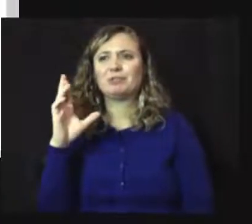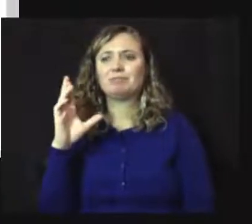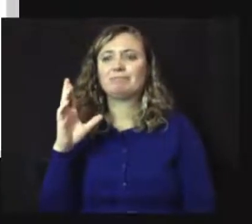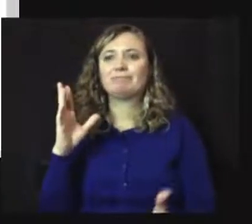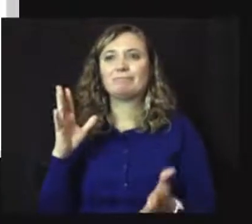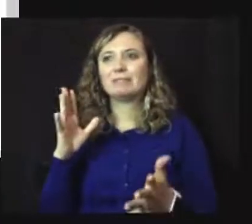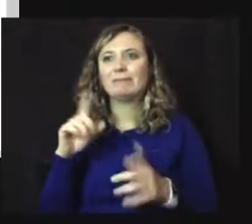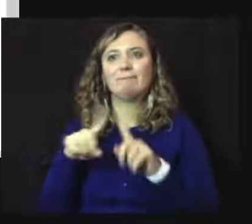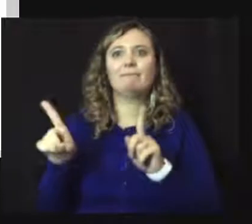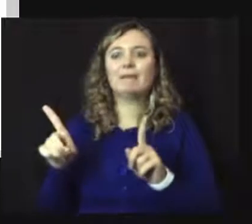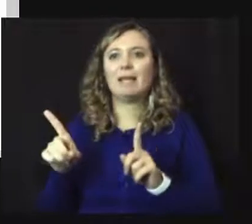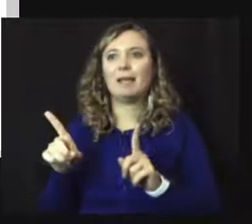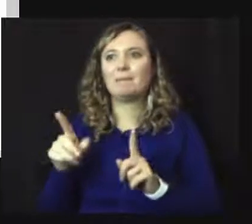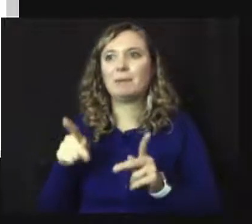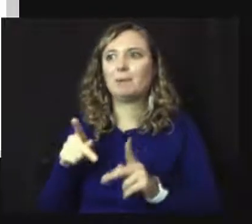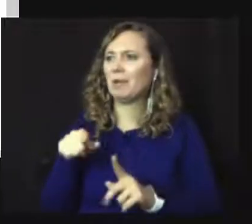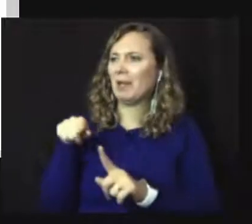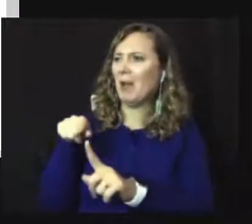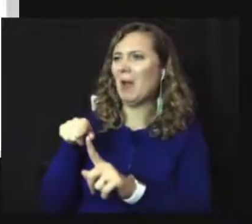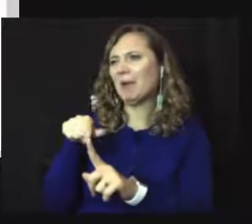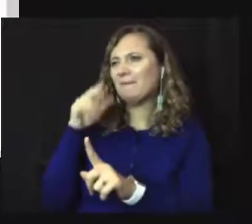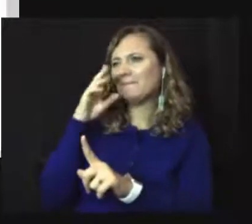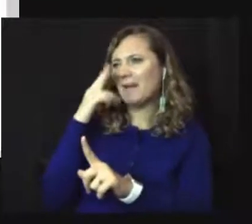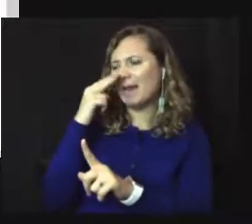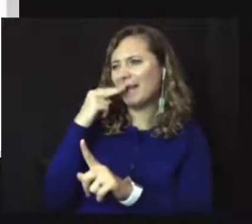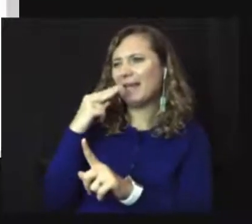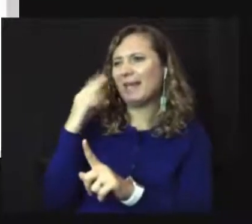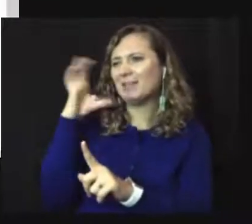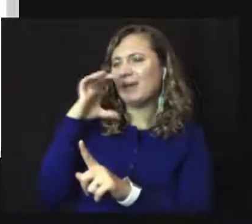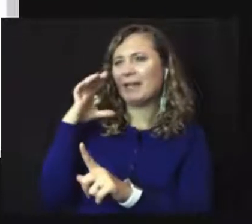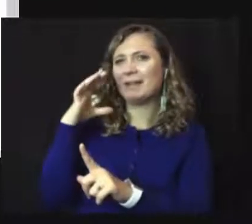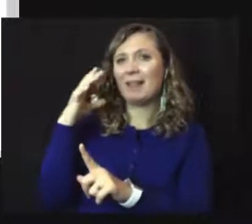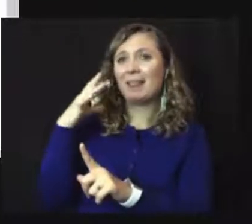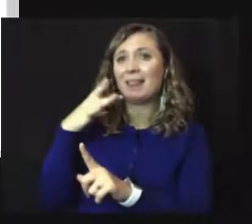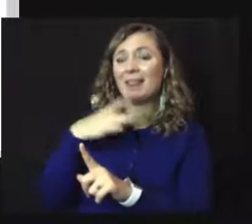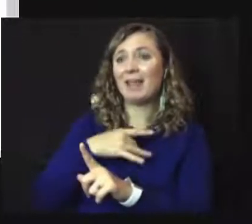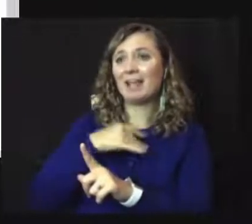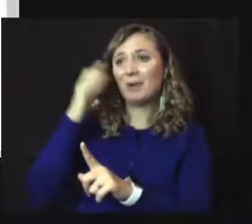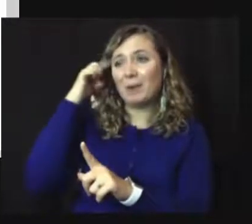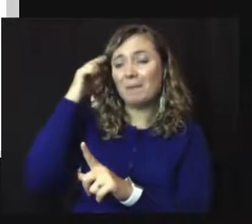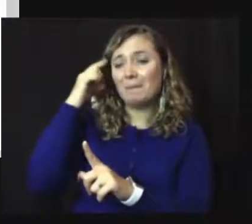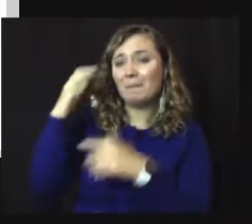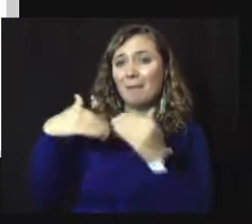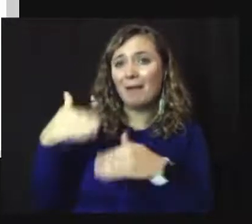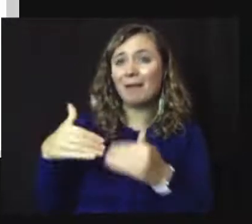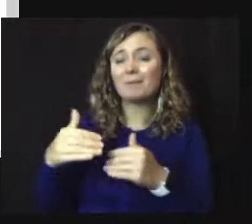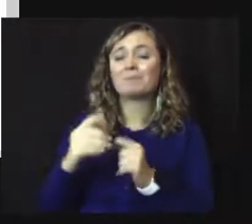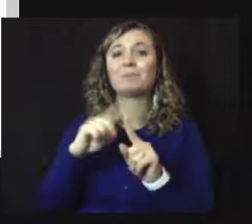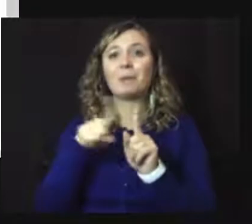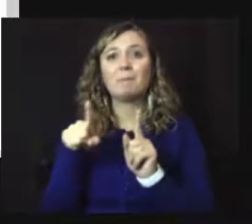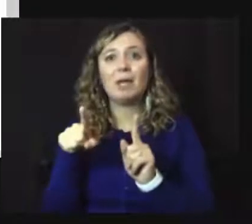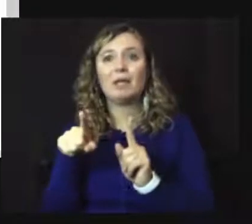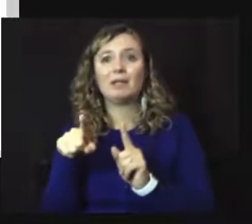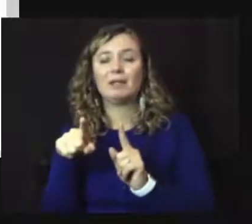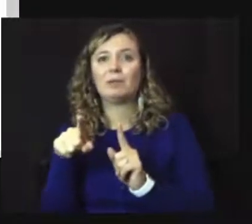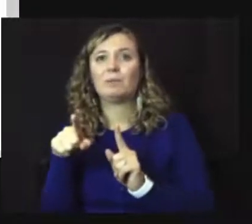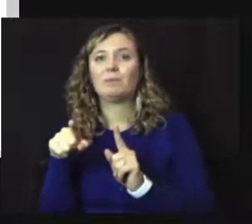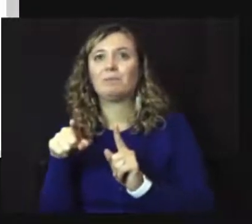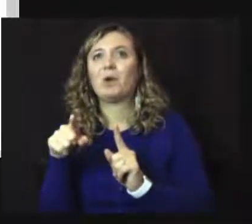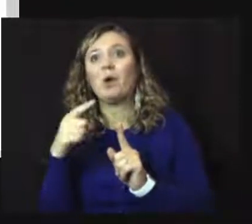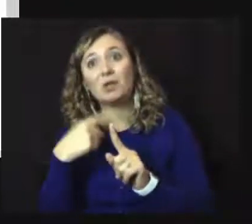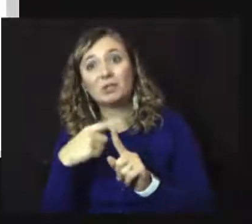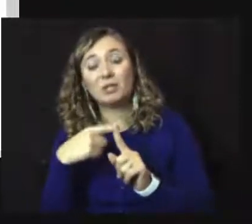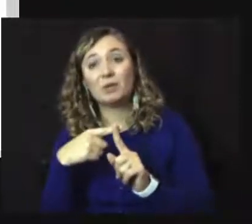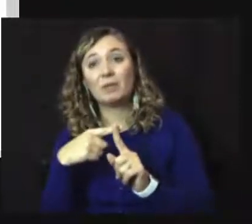brain works, wow. But then that character or that girl is often then archetyped as being like ditzy, or